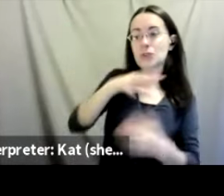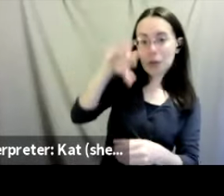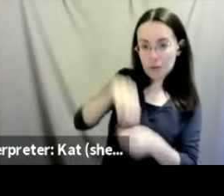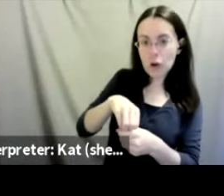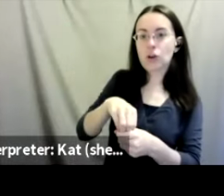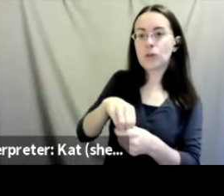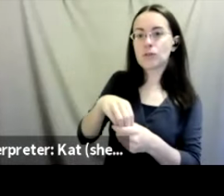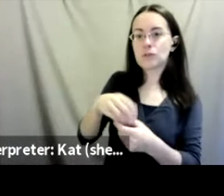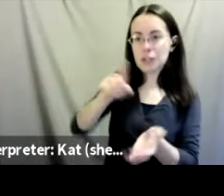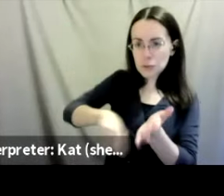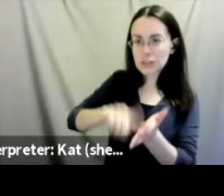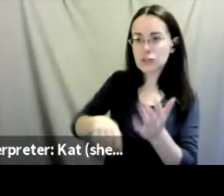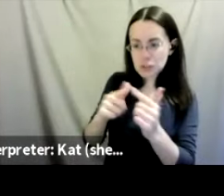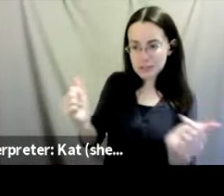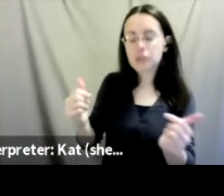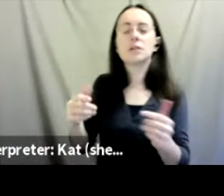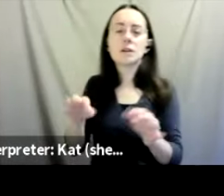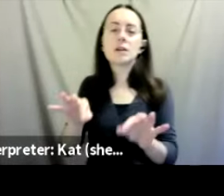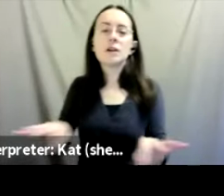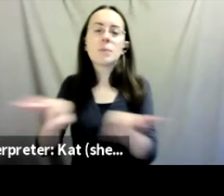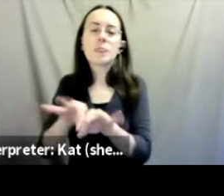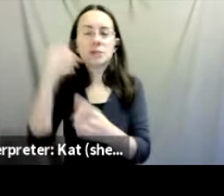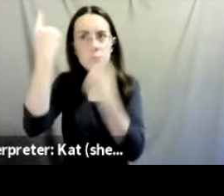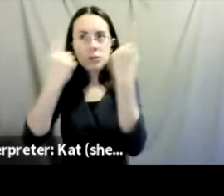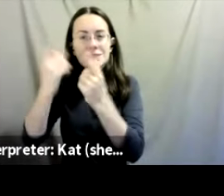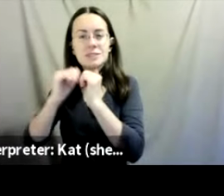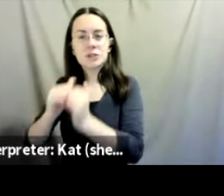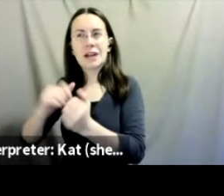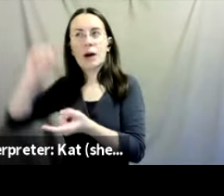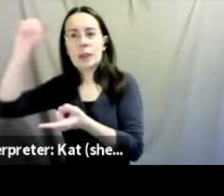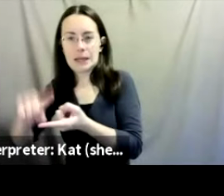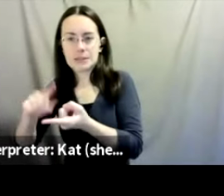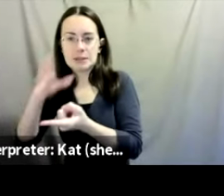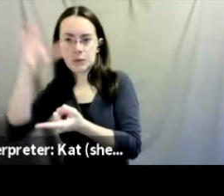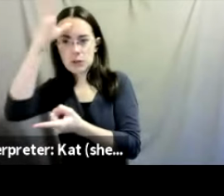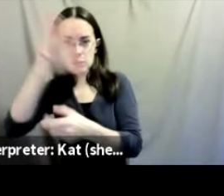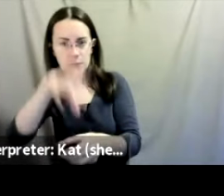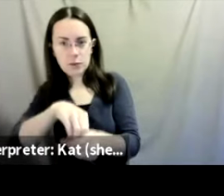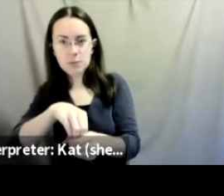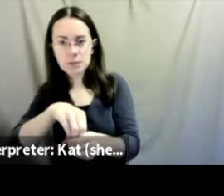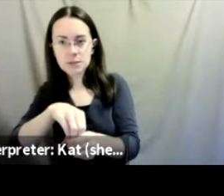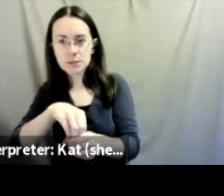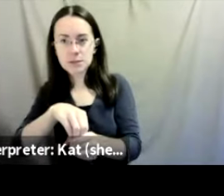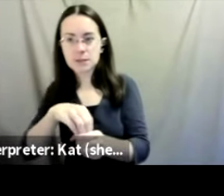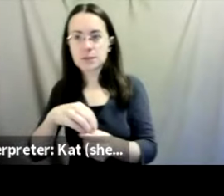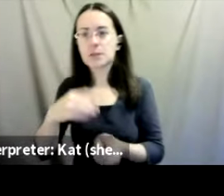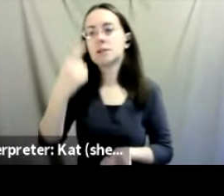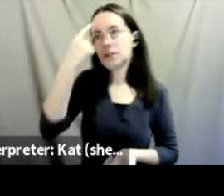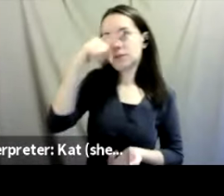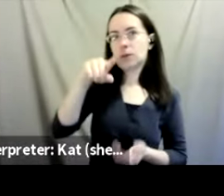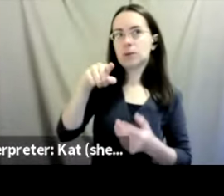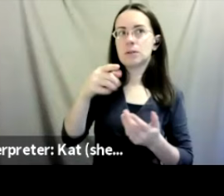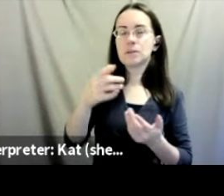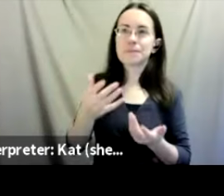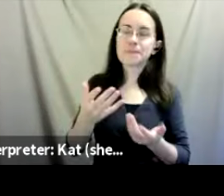the ability to minimize parental involvement in the process in order to make it a safe space that